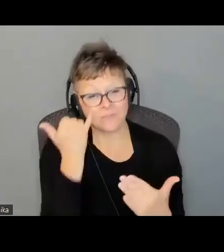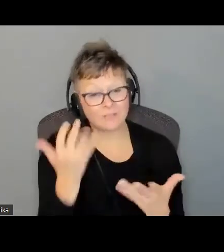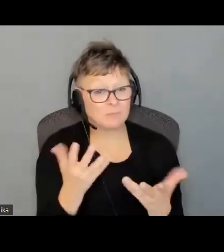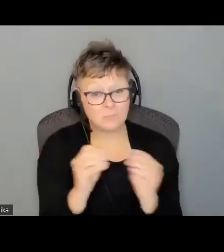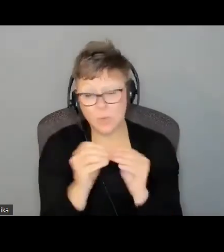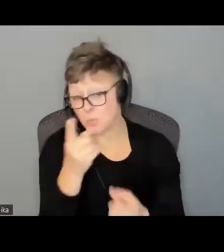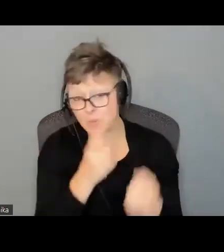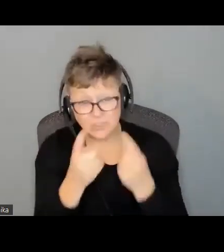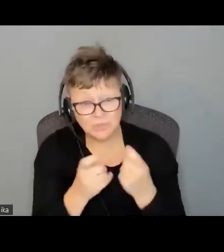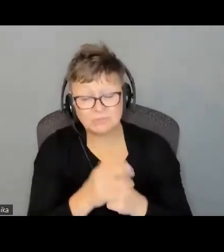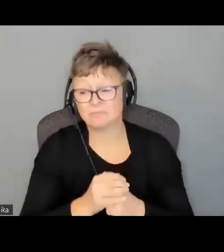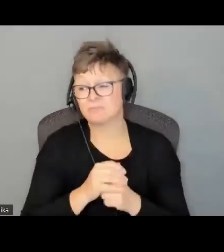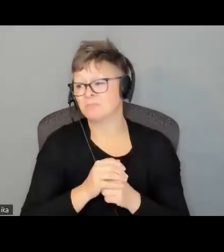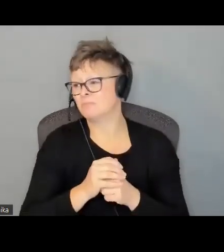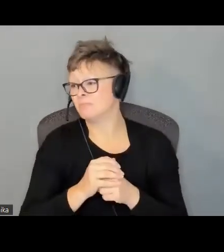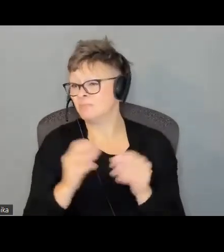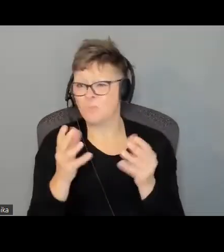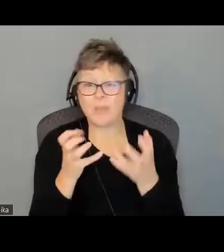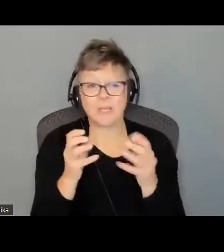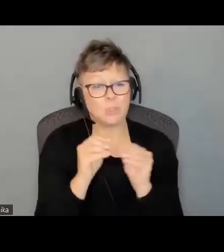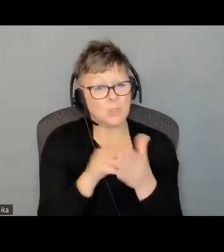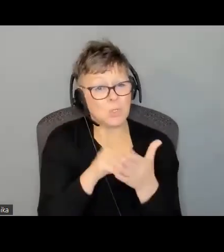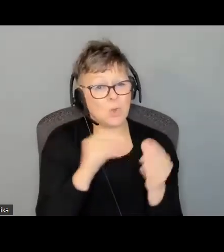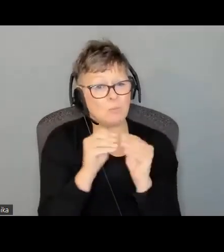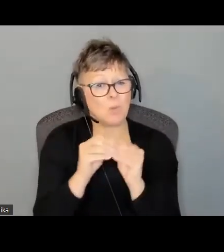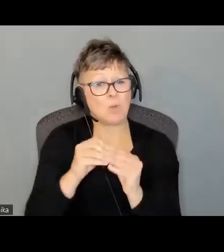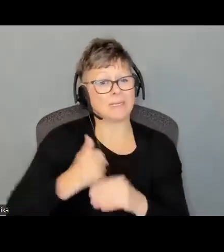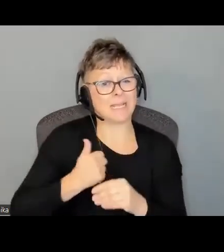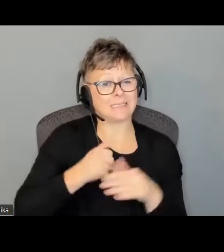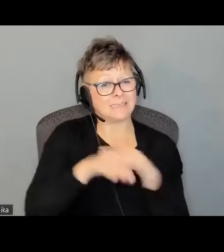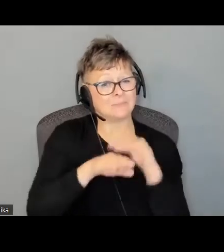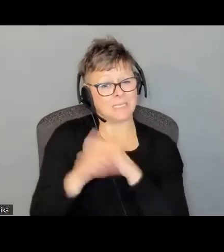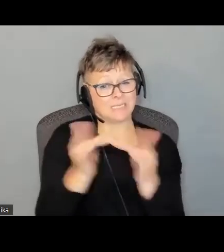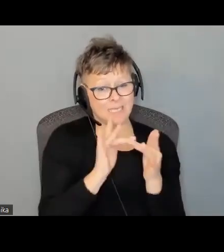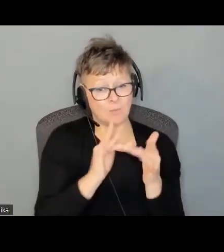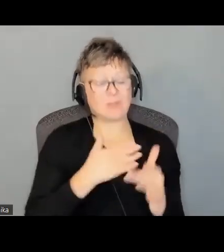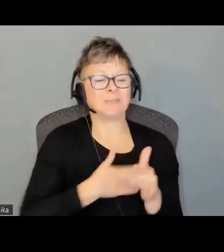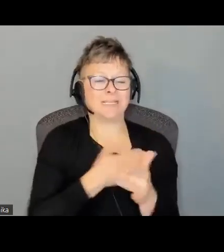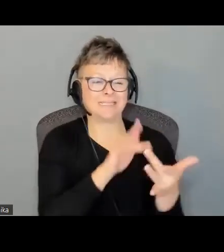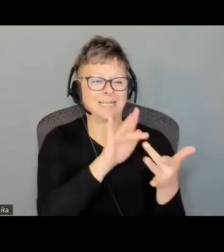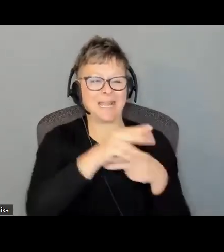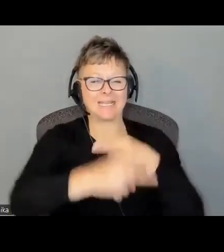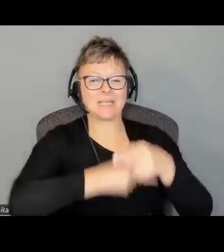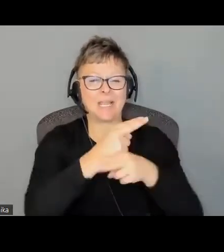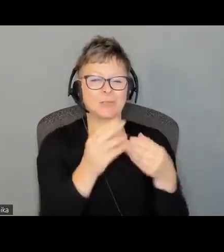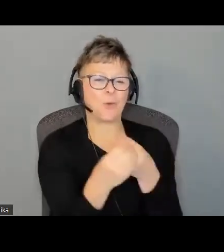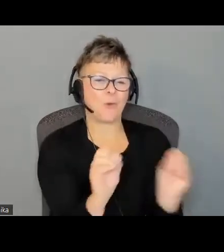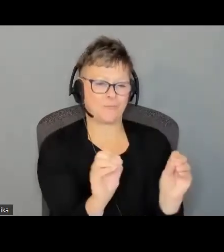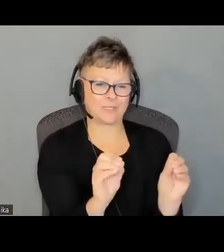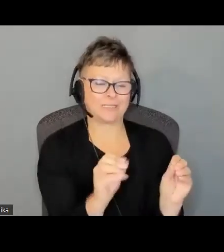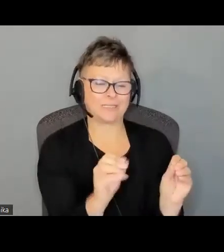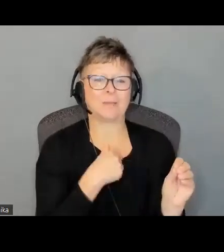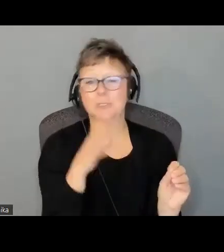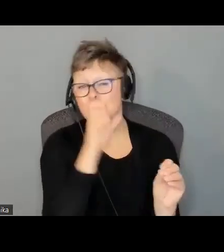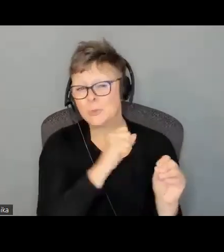Canadian Accessibility Network or get involved, please contact our national office. I assume there will be an email in